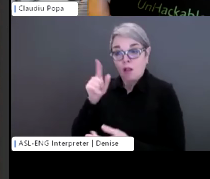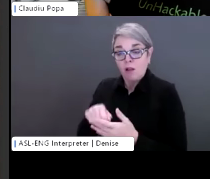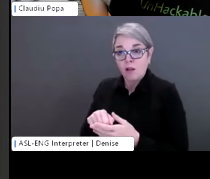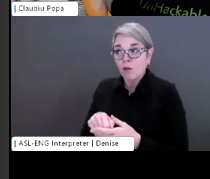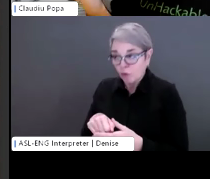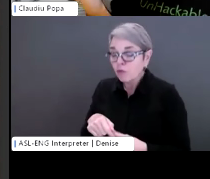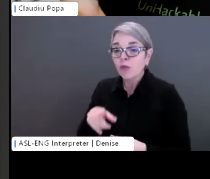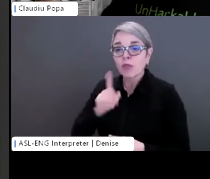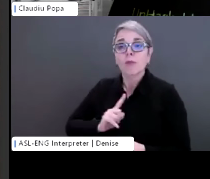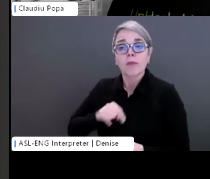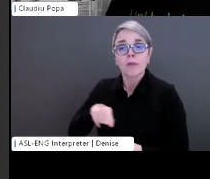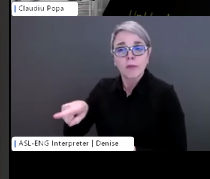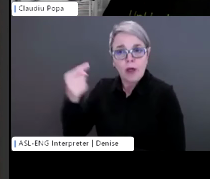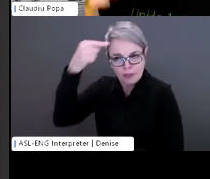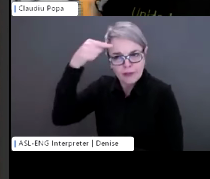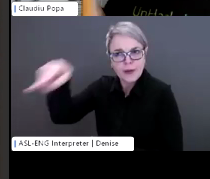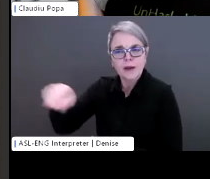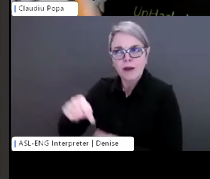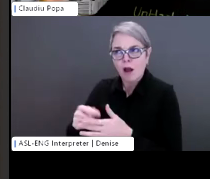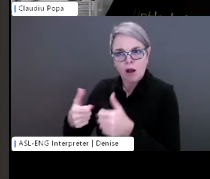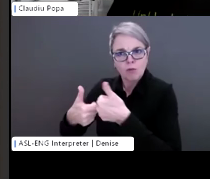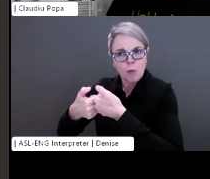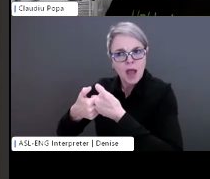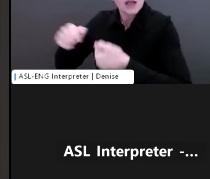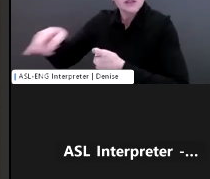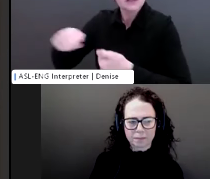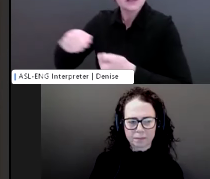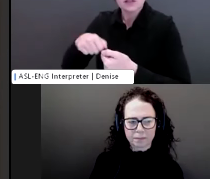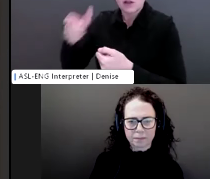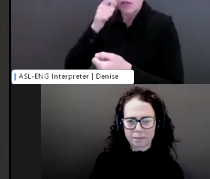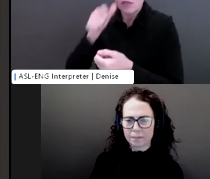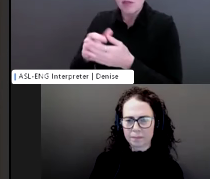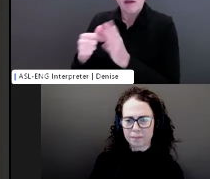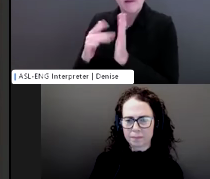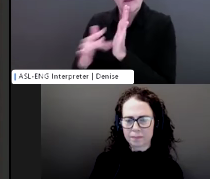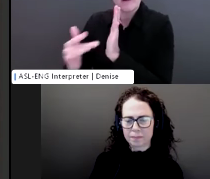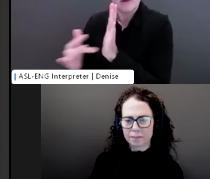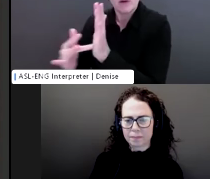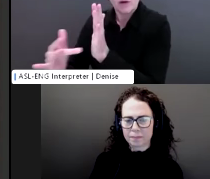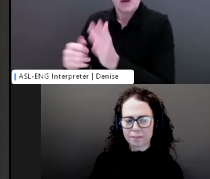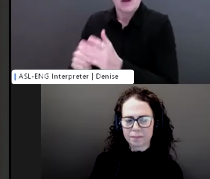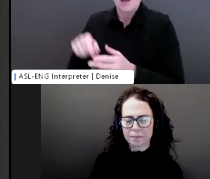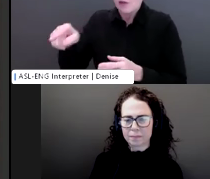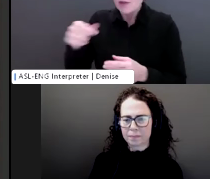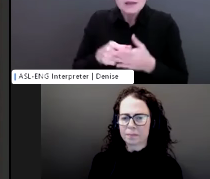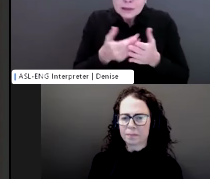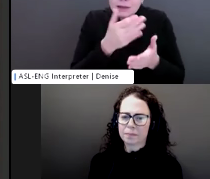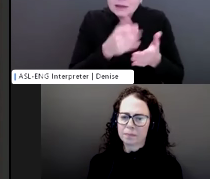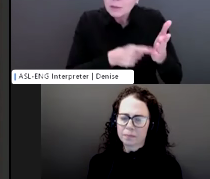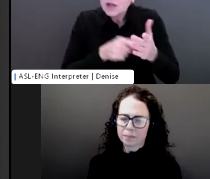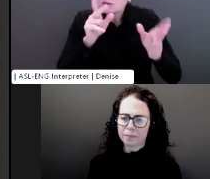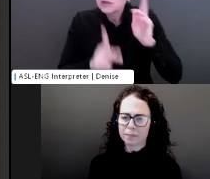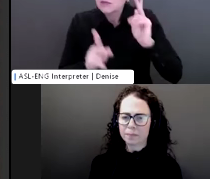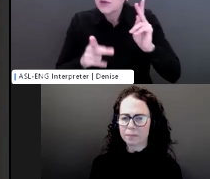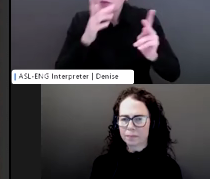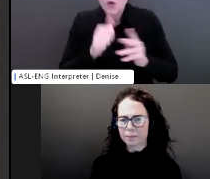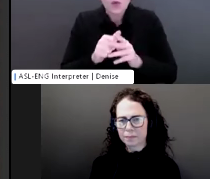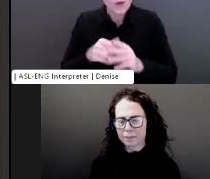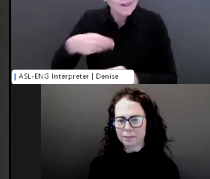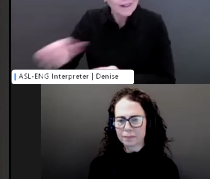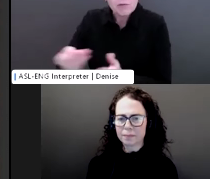defrauded multiple times by the same person because they keep giving them another chance because the criminals have chosen that role